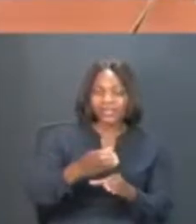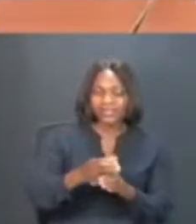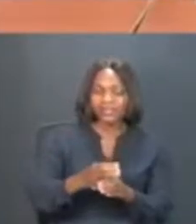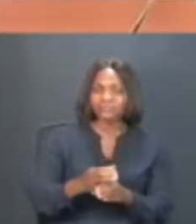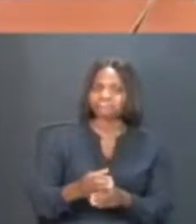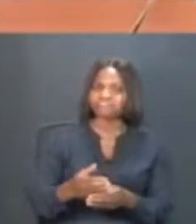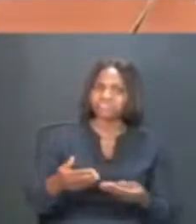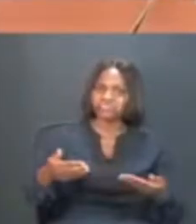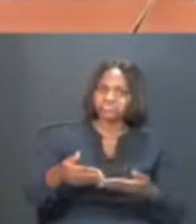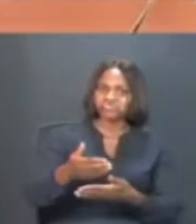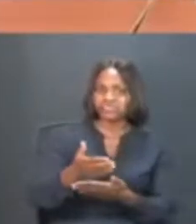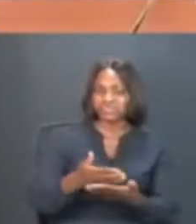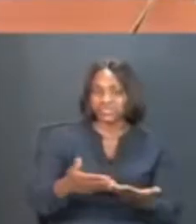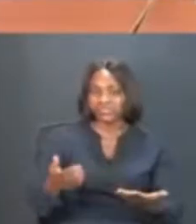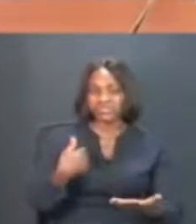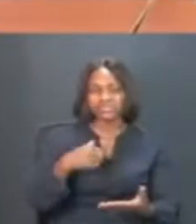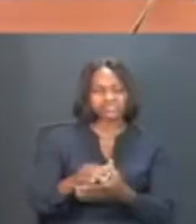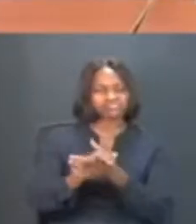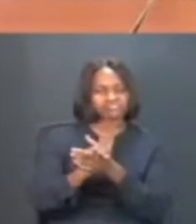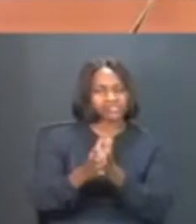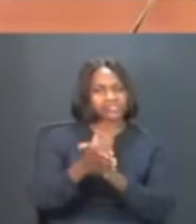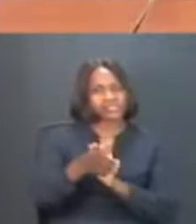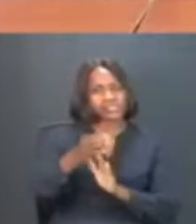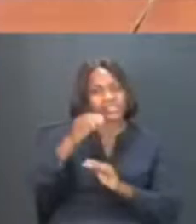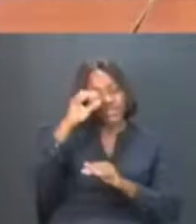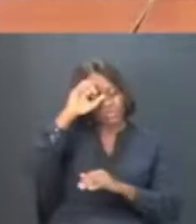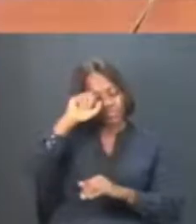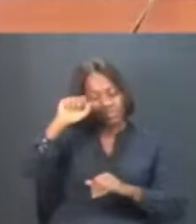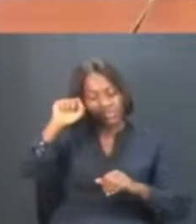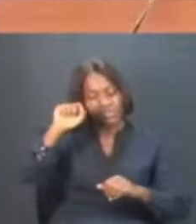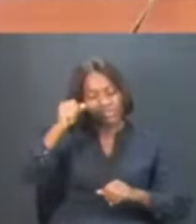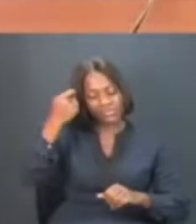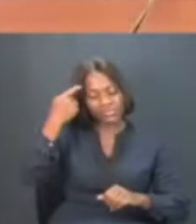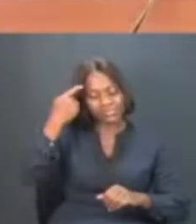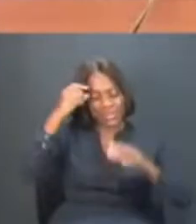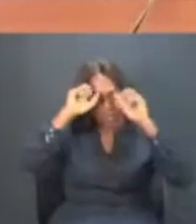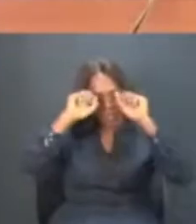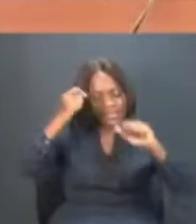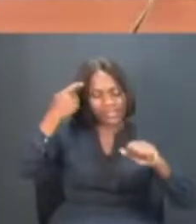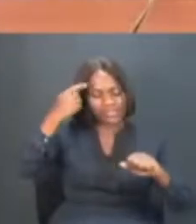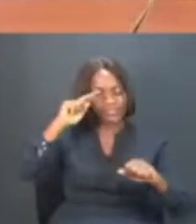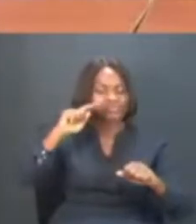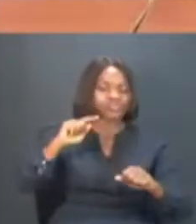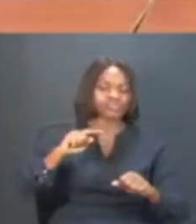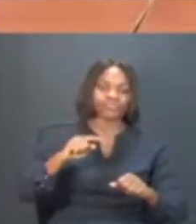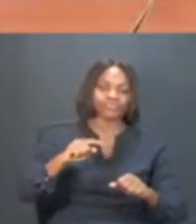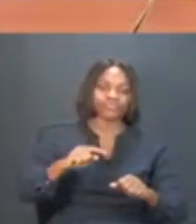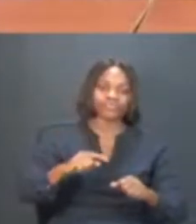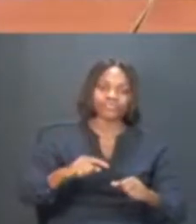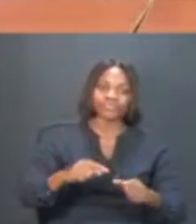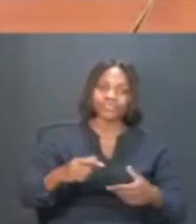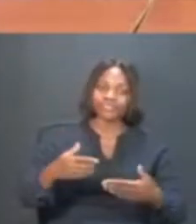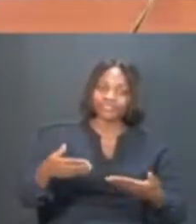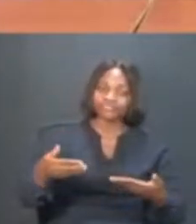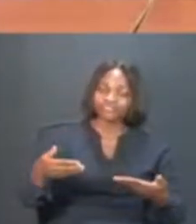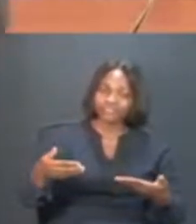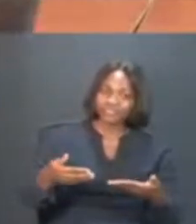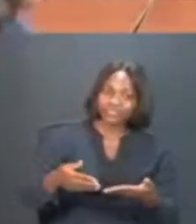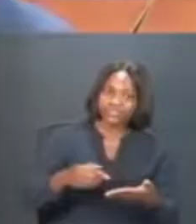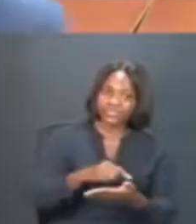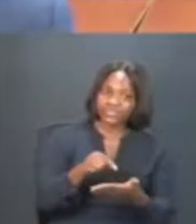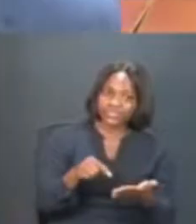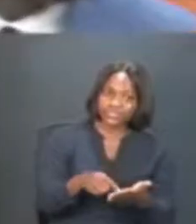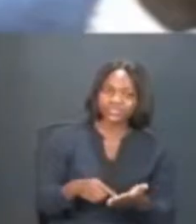the President, for this bold initiative to start something to treat people with chronic